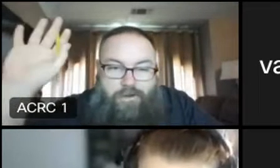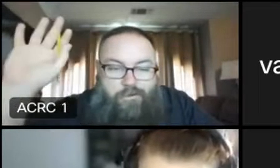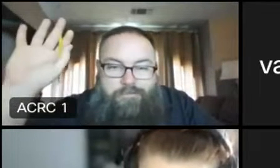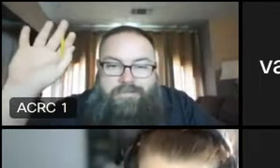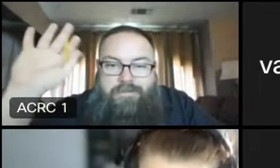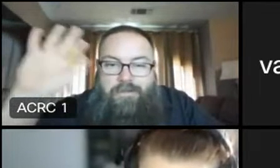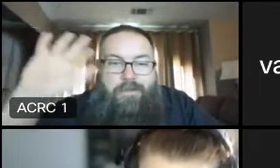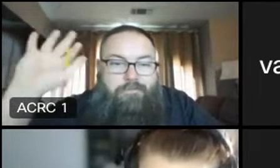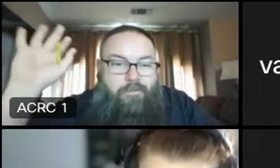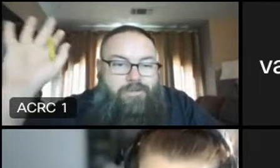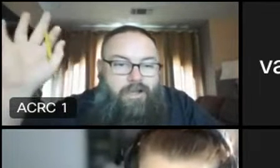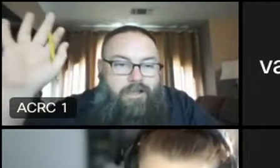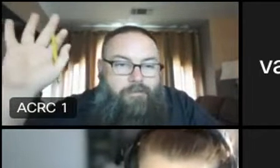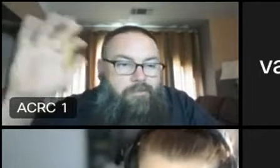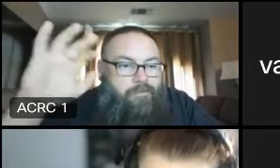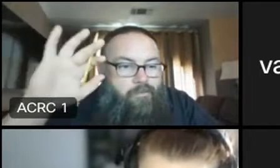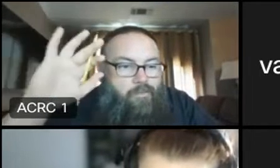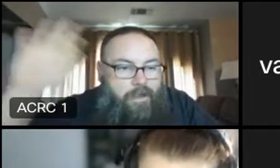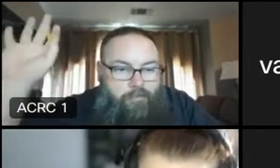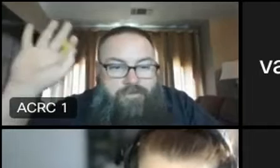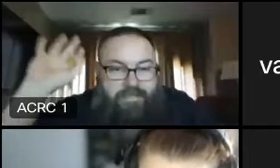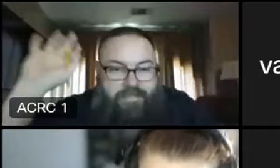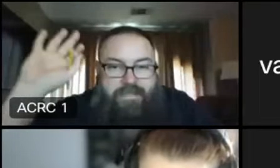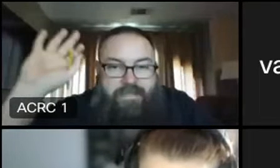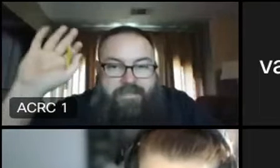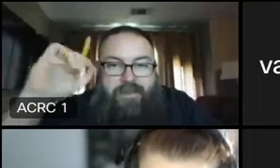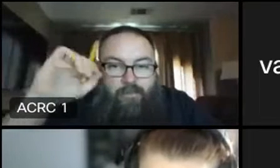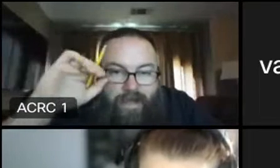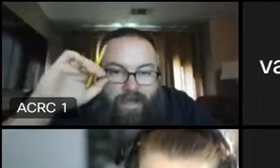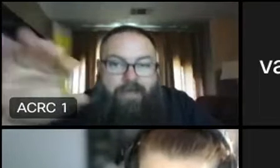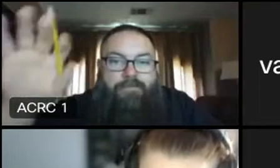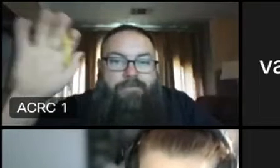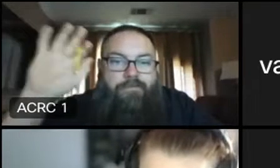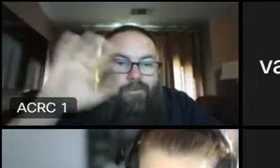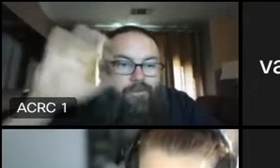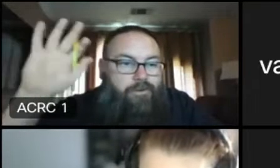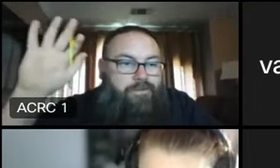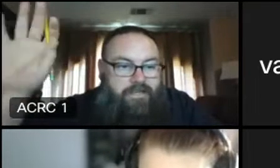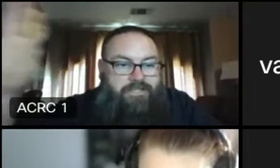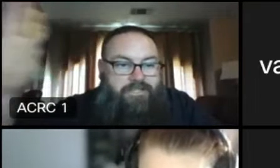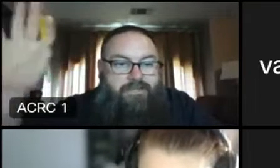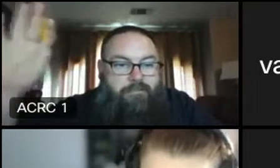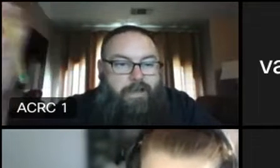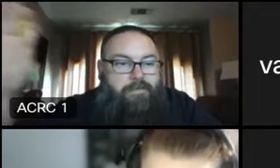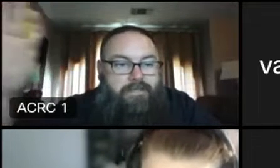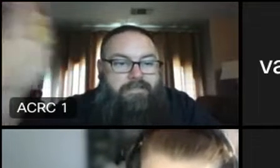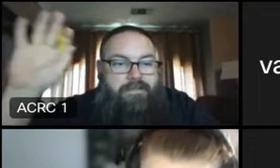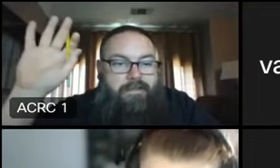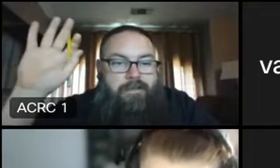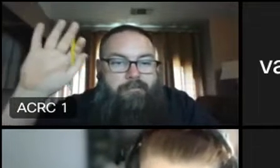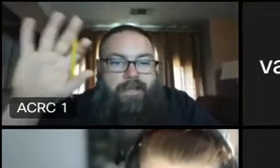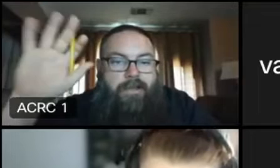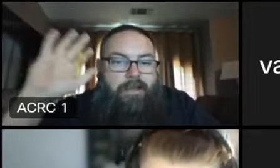going to have vendor forums coming up where we're talking about the rate models and things like that, and we're going to have further discussions about